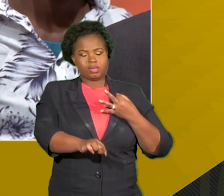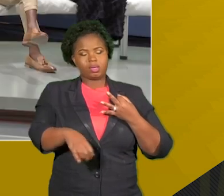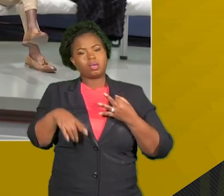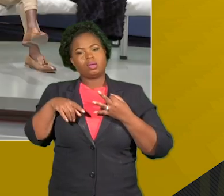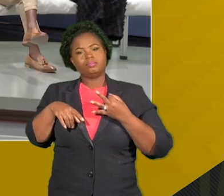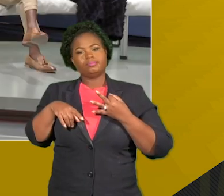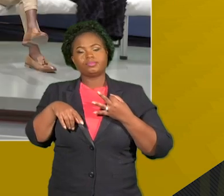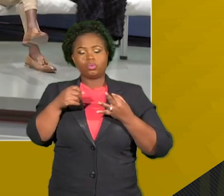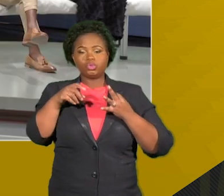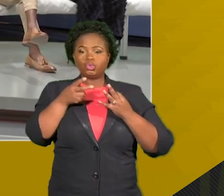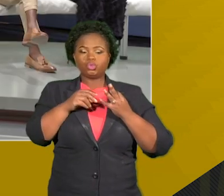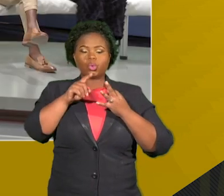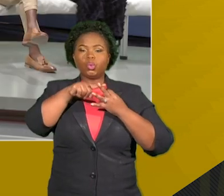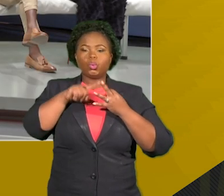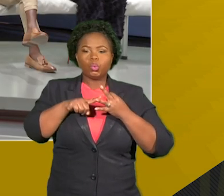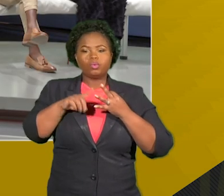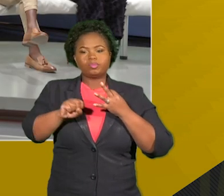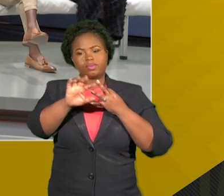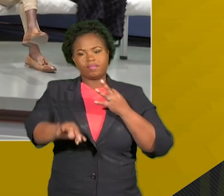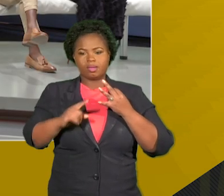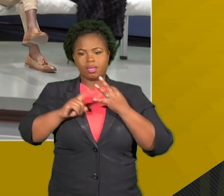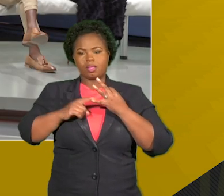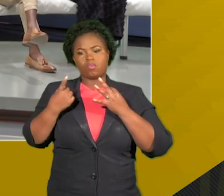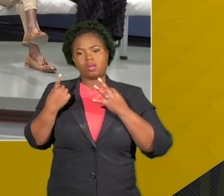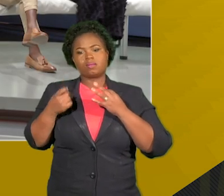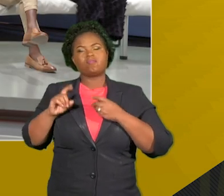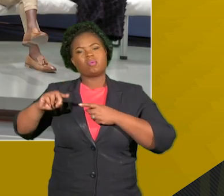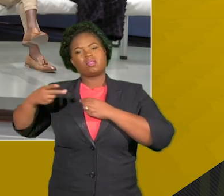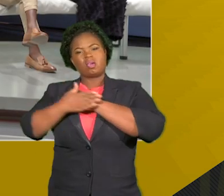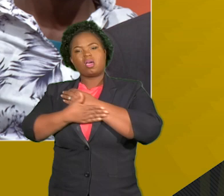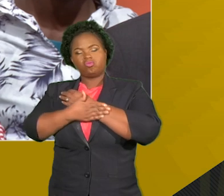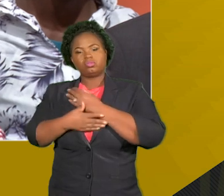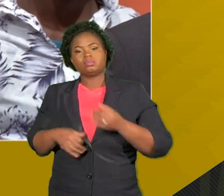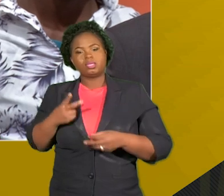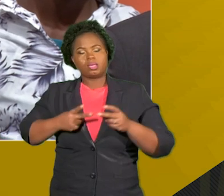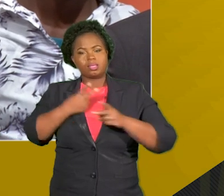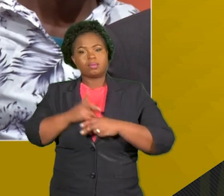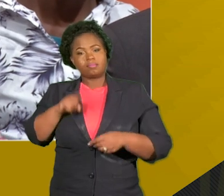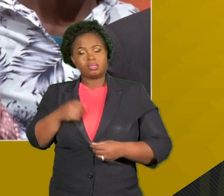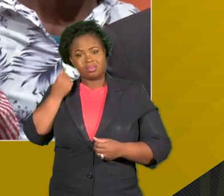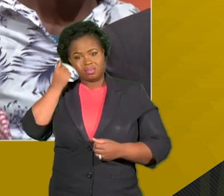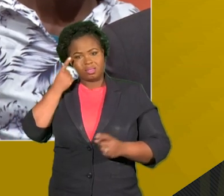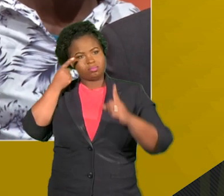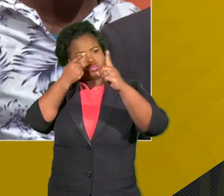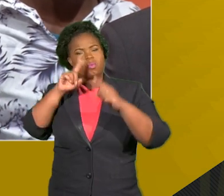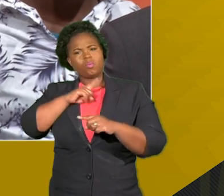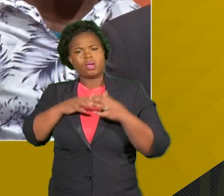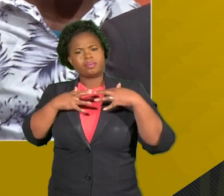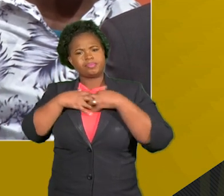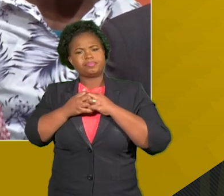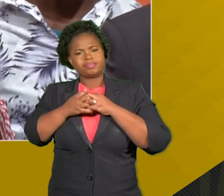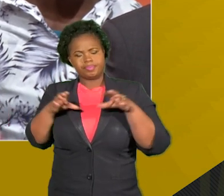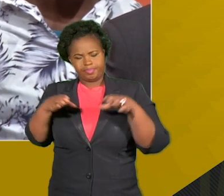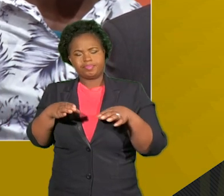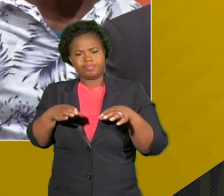has to be that. But more than anything else, in terms of them getting sustainability and sustaining themselves, they need to understand the purpose why they're establishing the